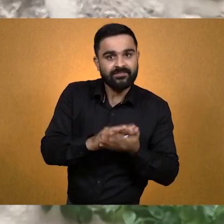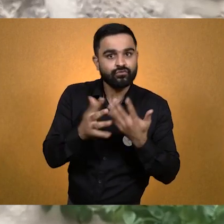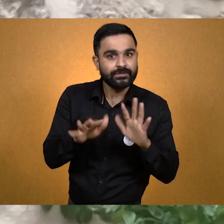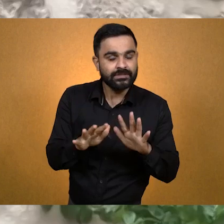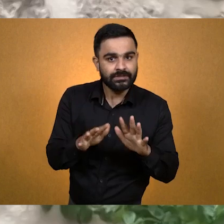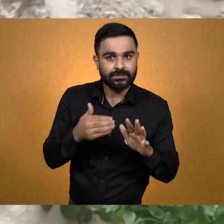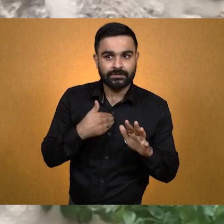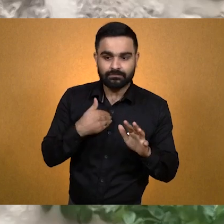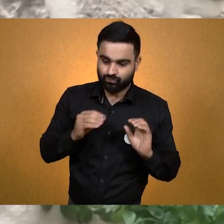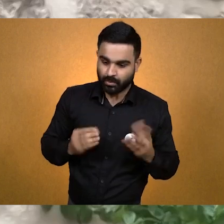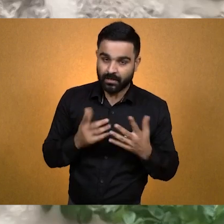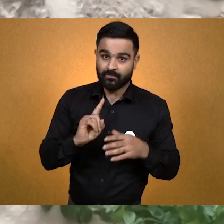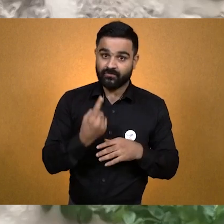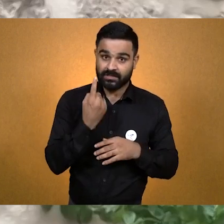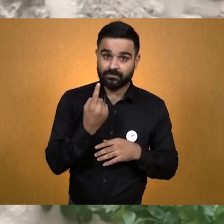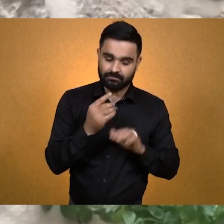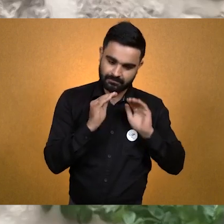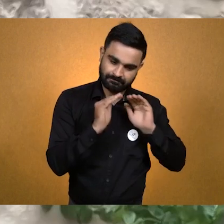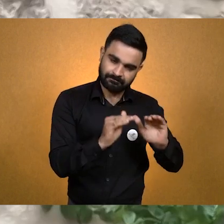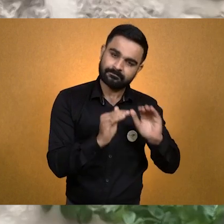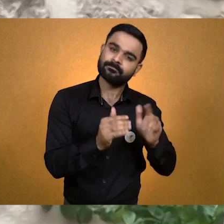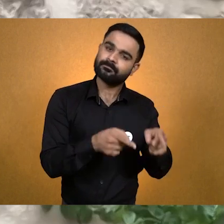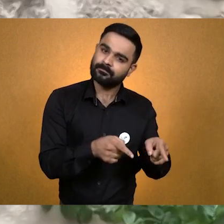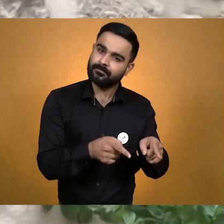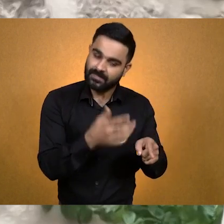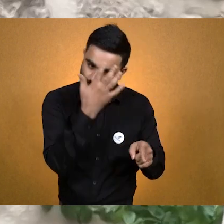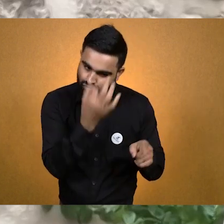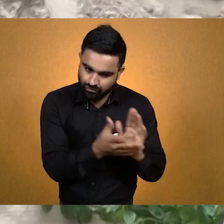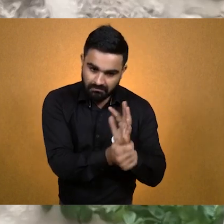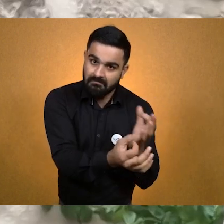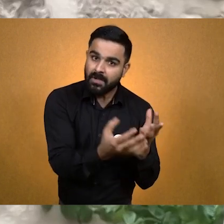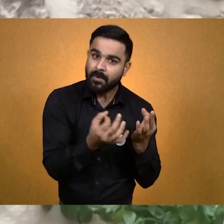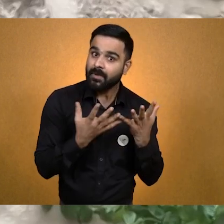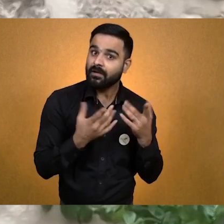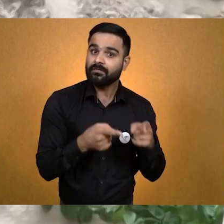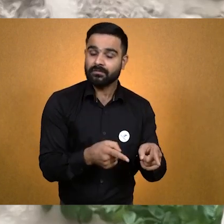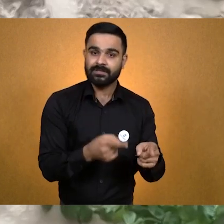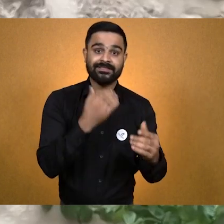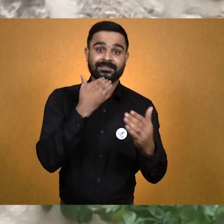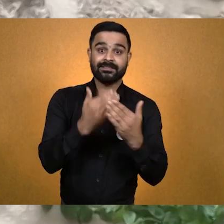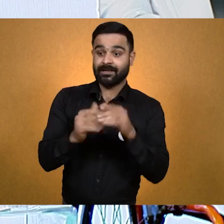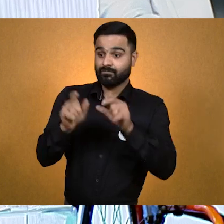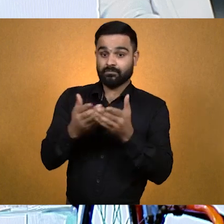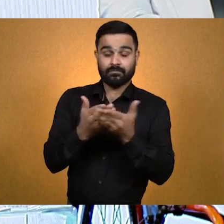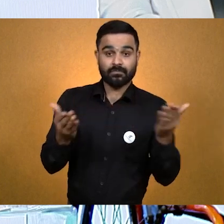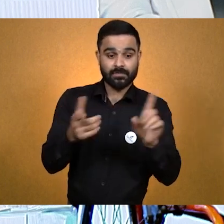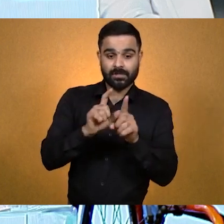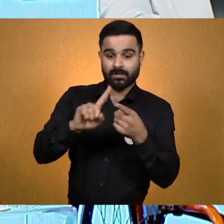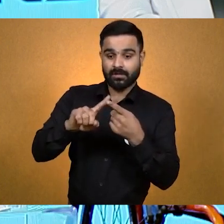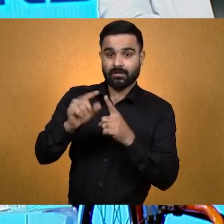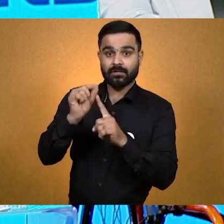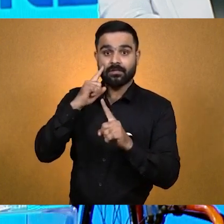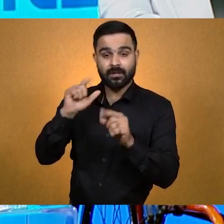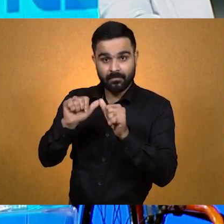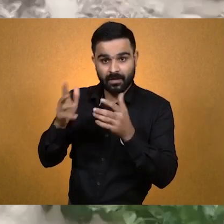you know, for us it's always been about supporting talent. And thanks to people like Deepa Malik,